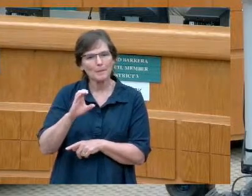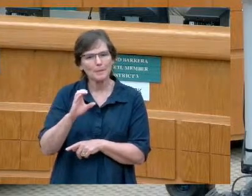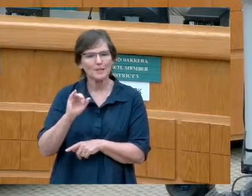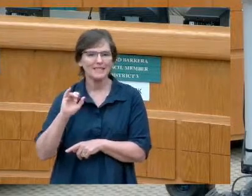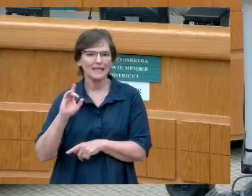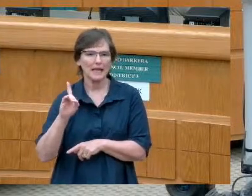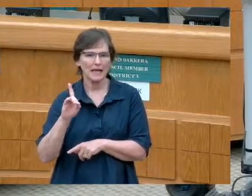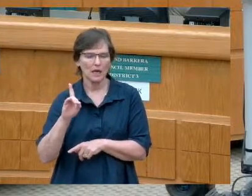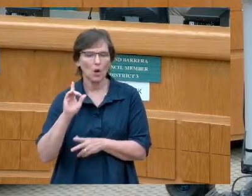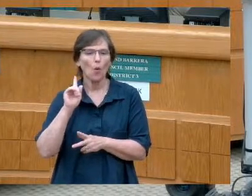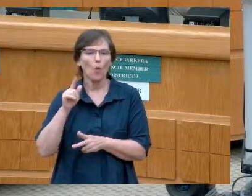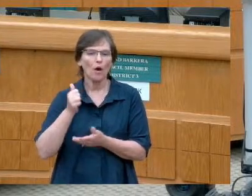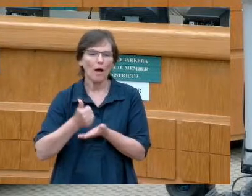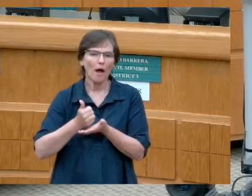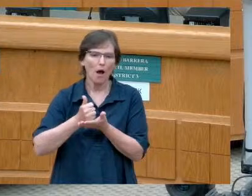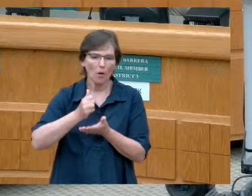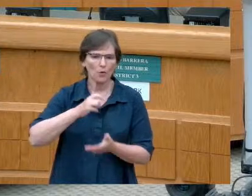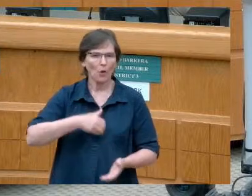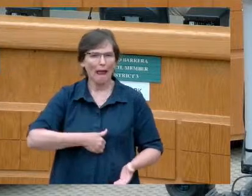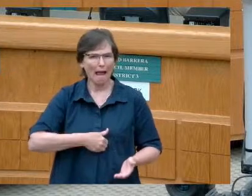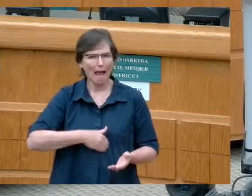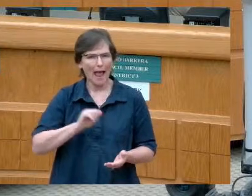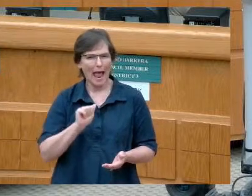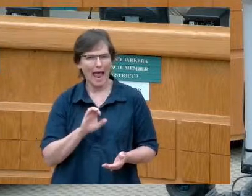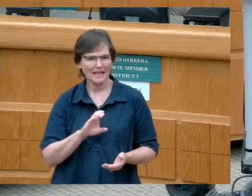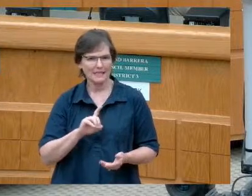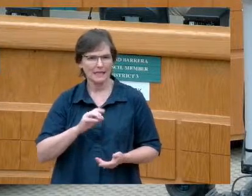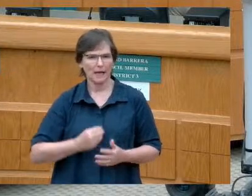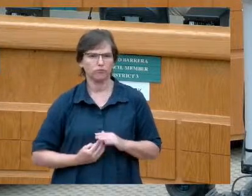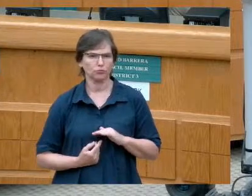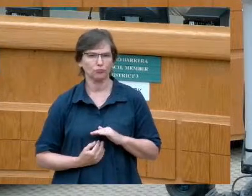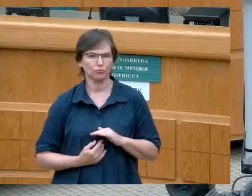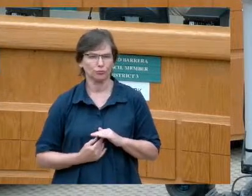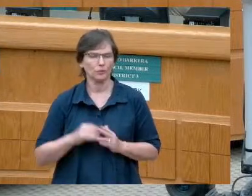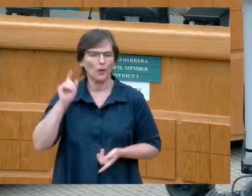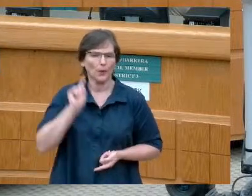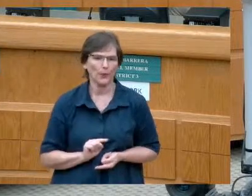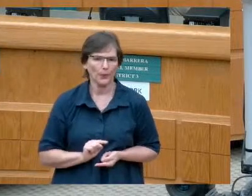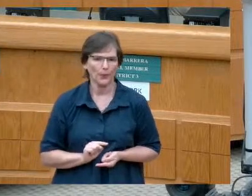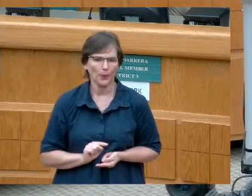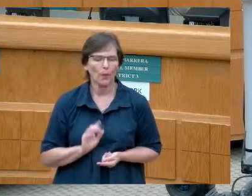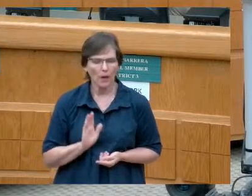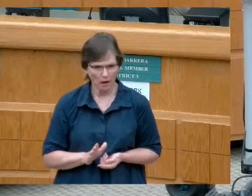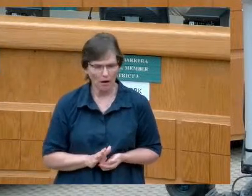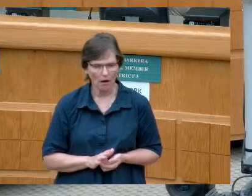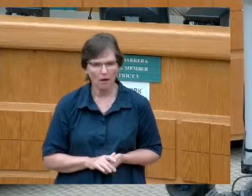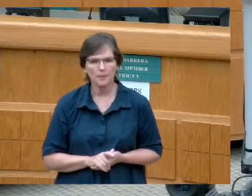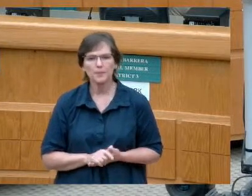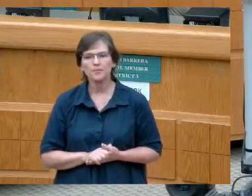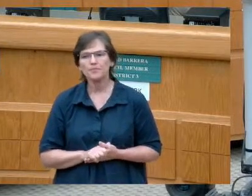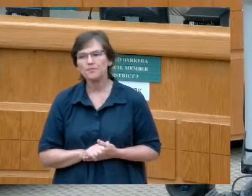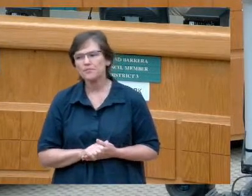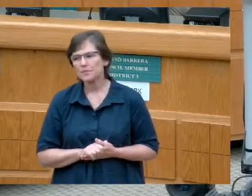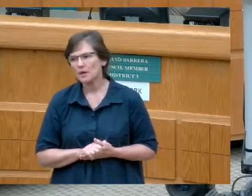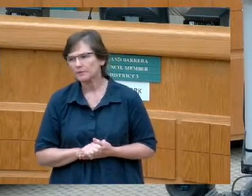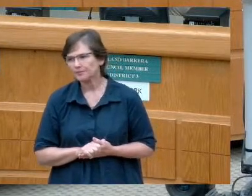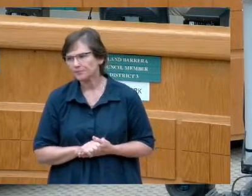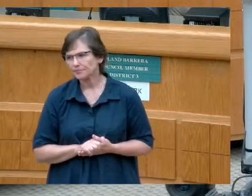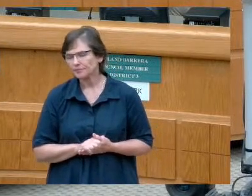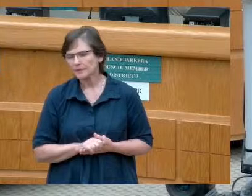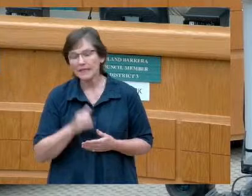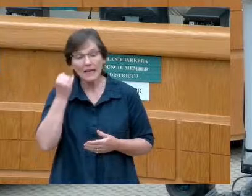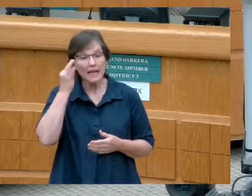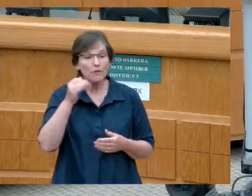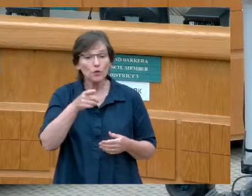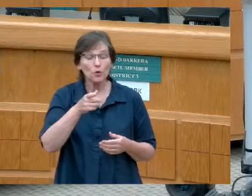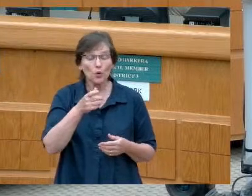is if you are currently on a low-dose aspirin, you already take a low-dose 81 milligrams of aspirin every night, talk